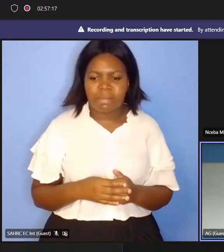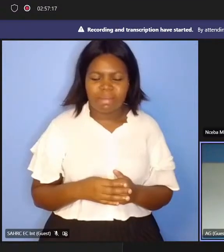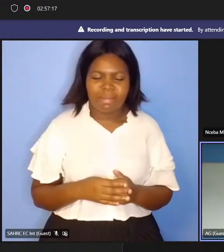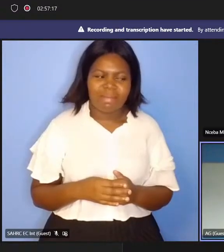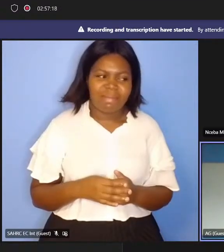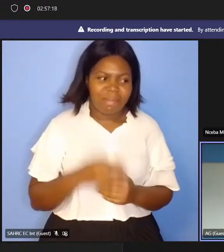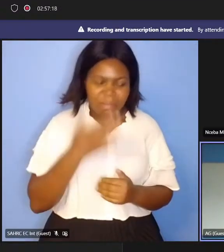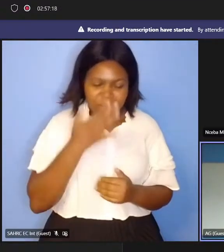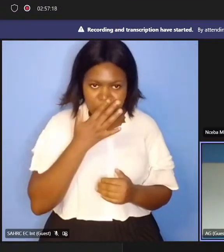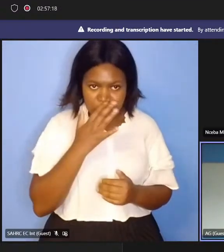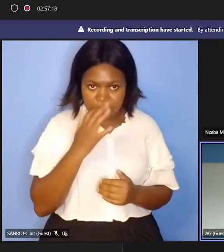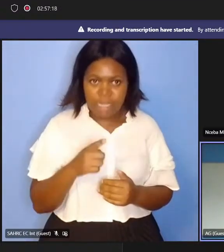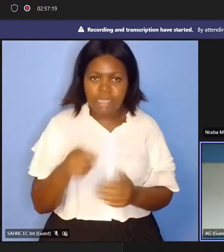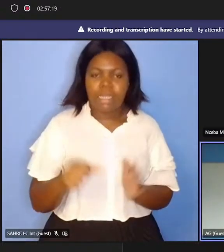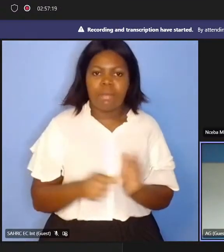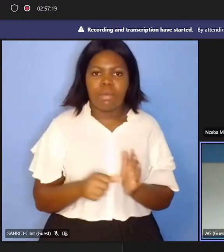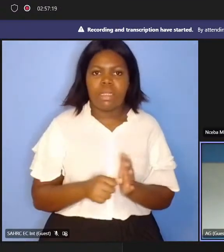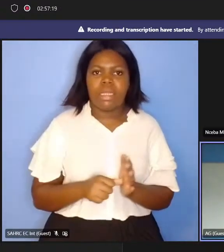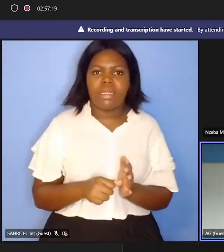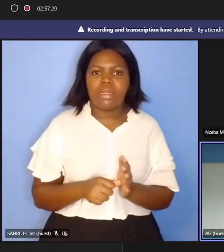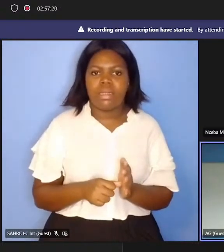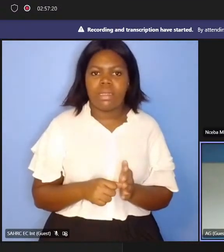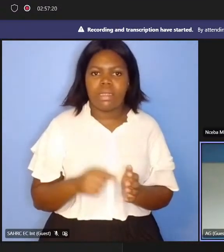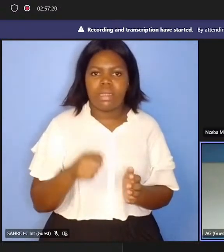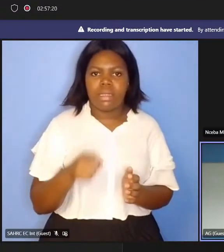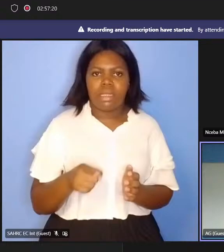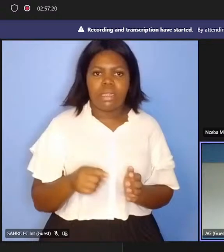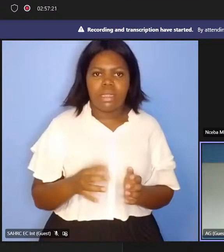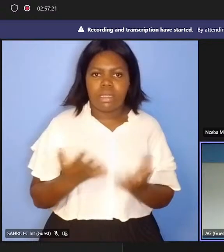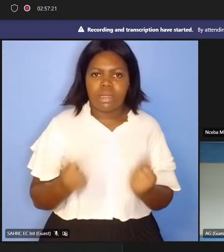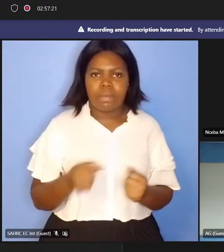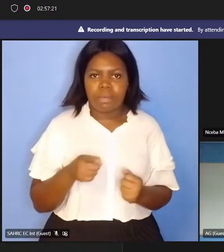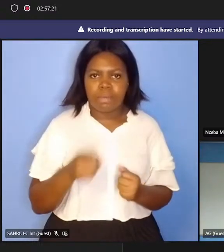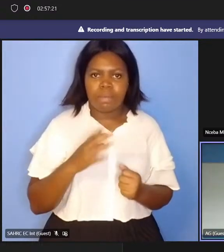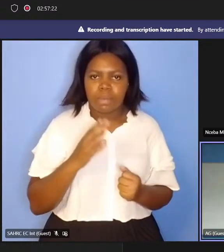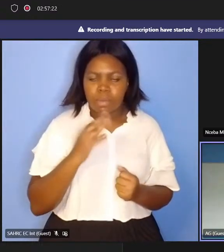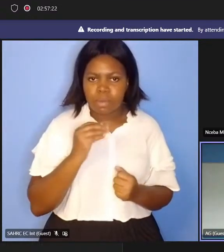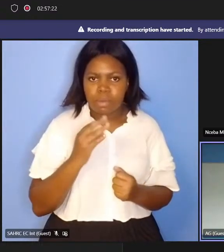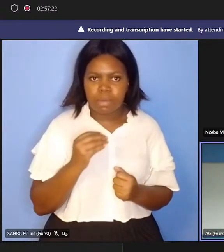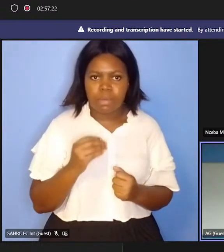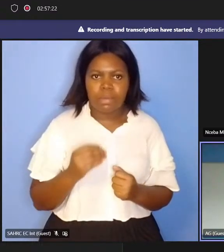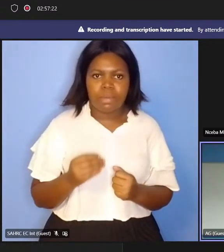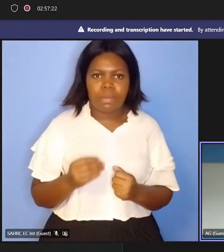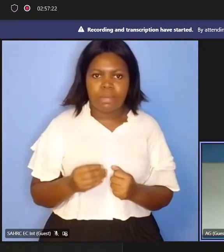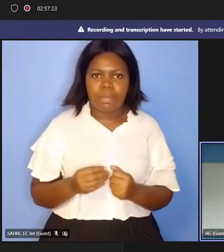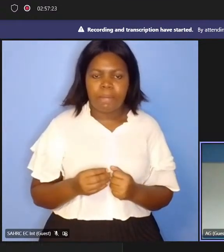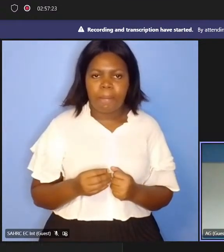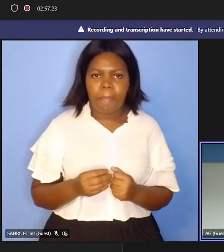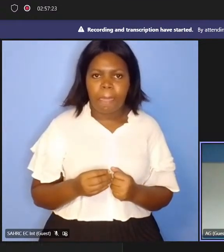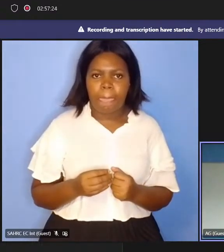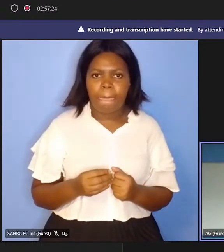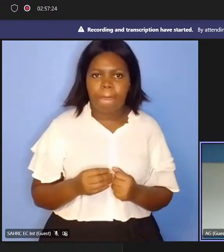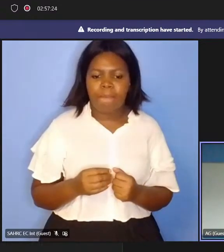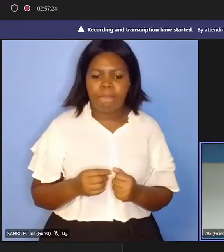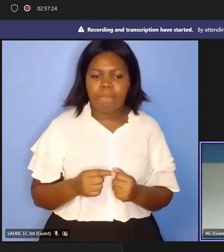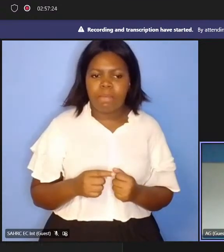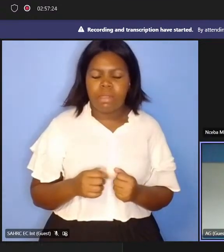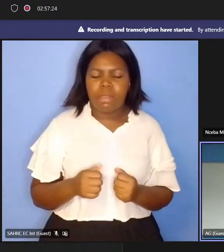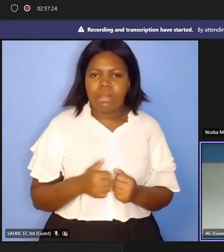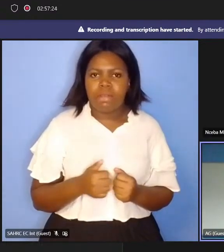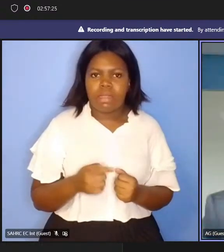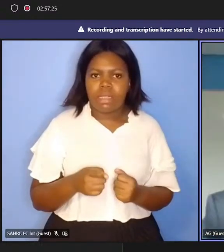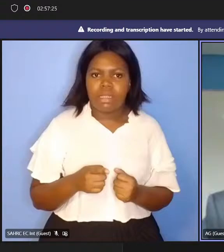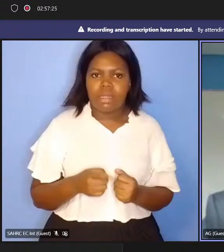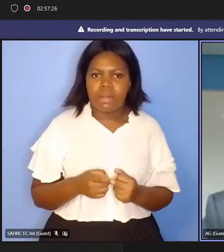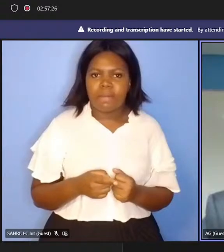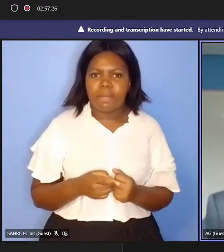important for this inquiry to have something to say, very specifically maybe in terms of directives